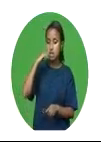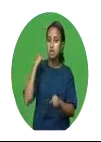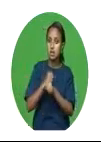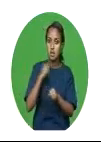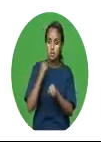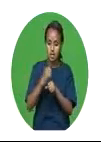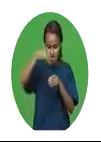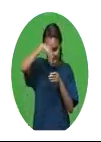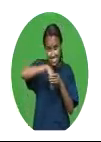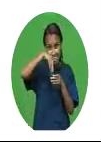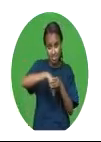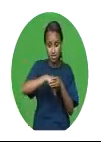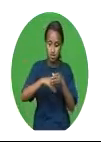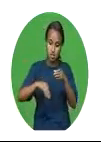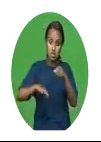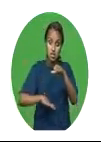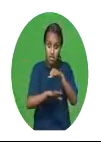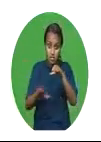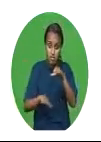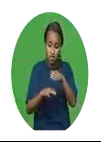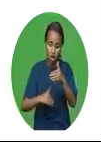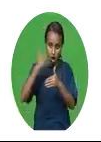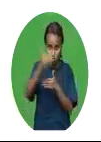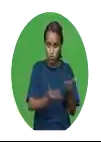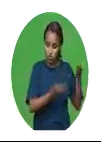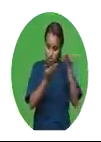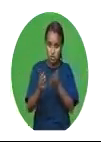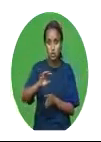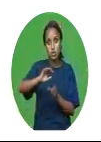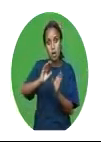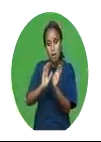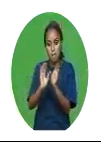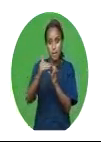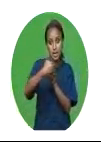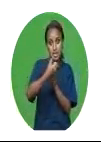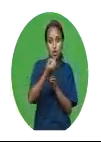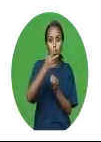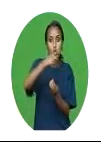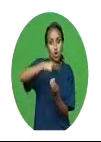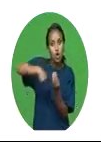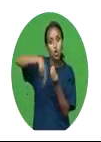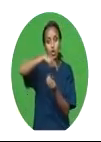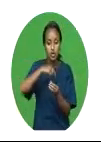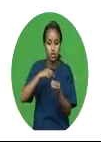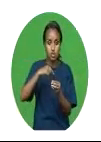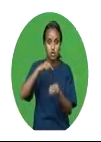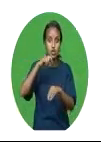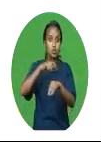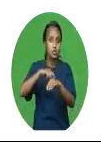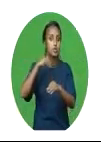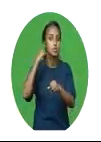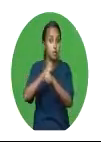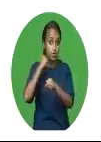the inside surfaces up to facilitate bending or rolling during manufacturing.